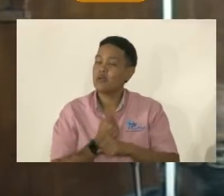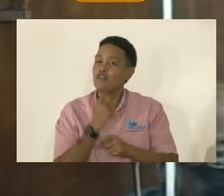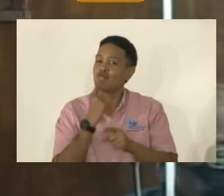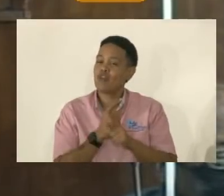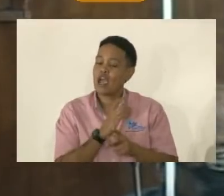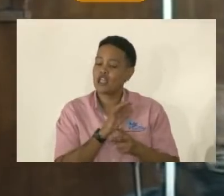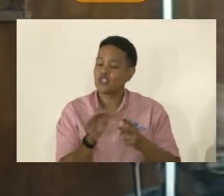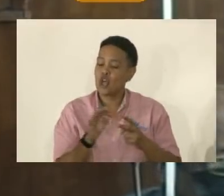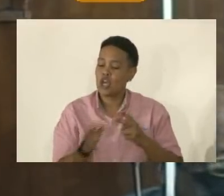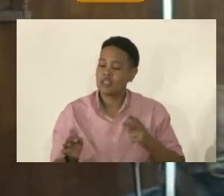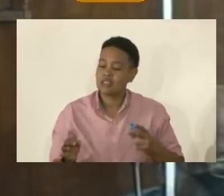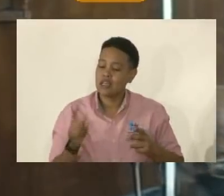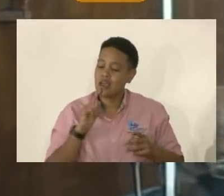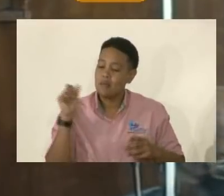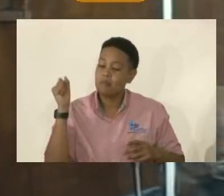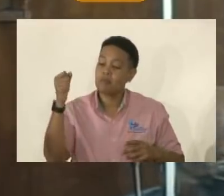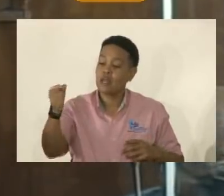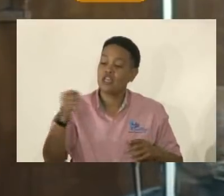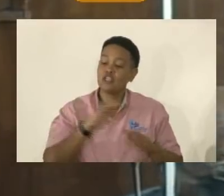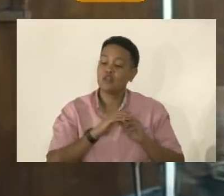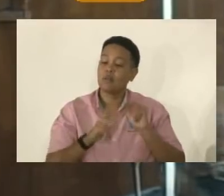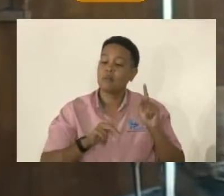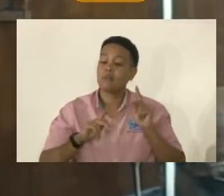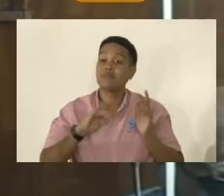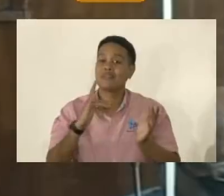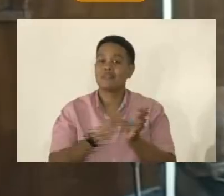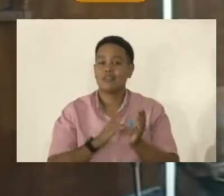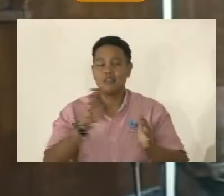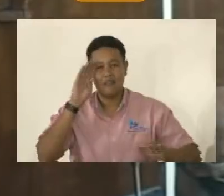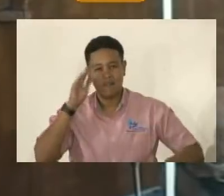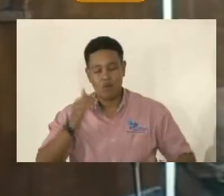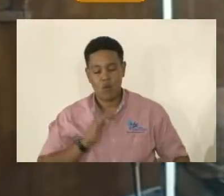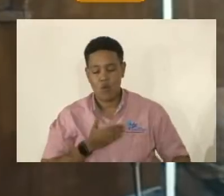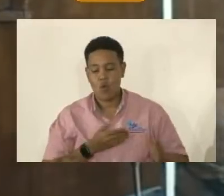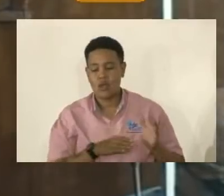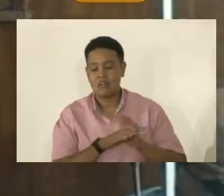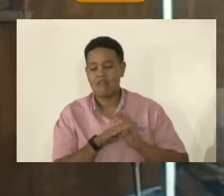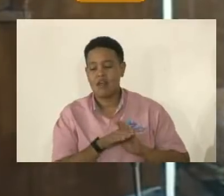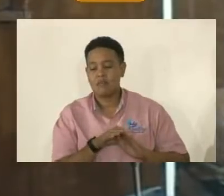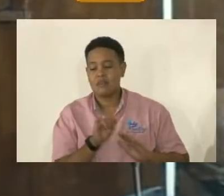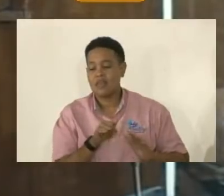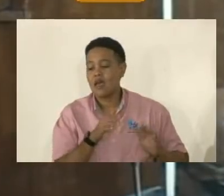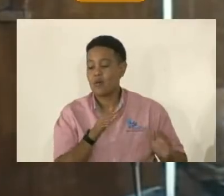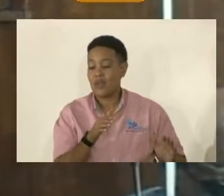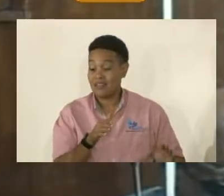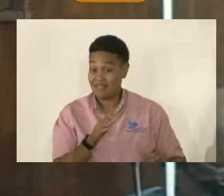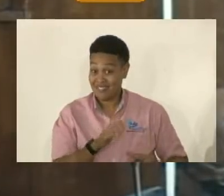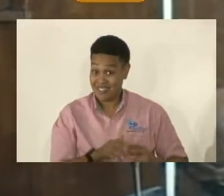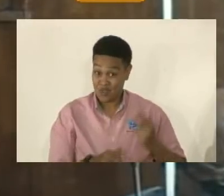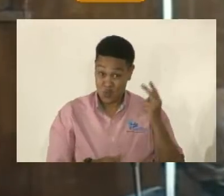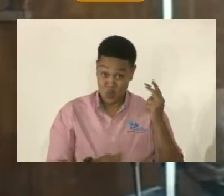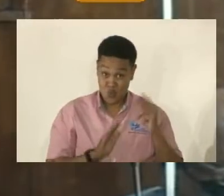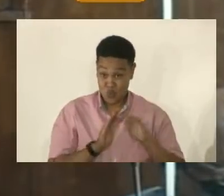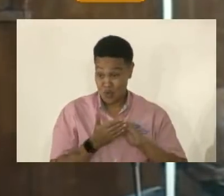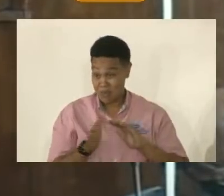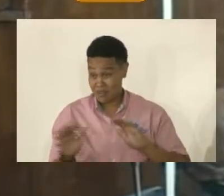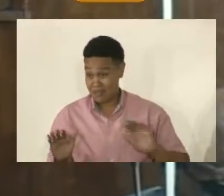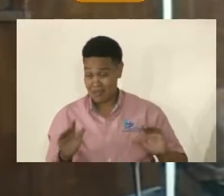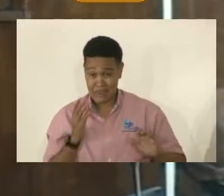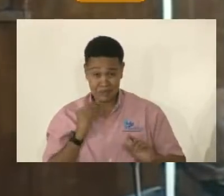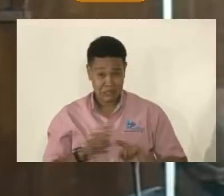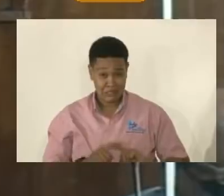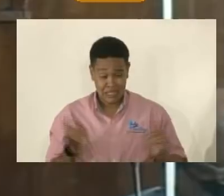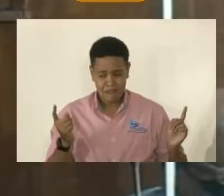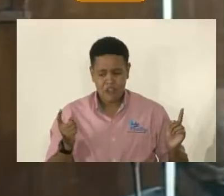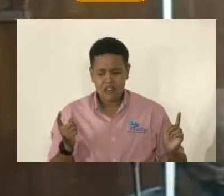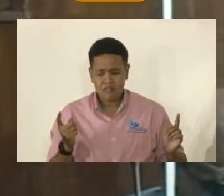right choices and place the Jamaican people at the center of our development. In that way, instead of having two